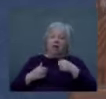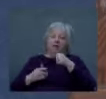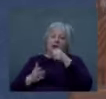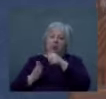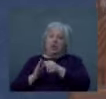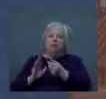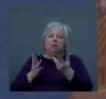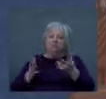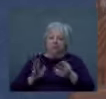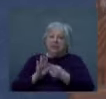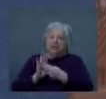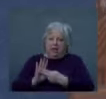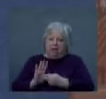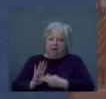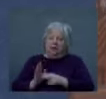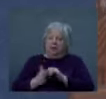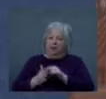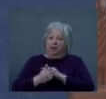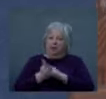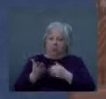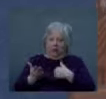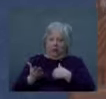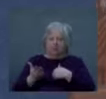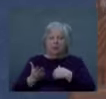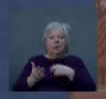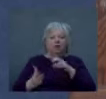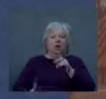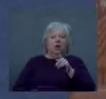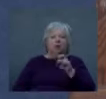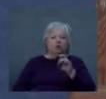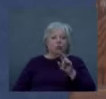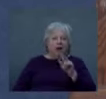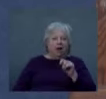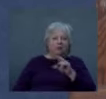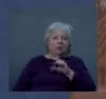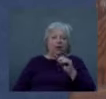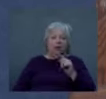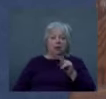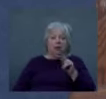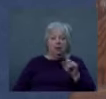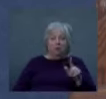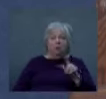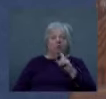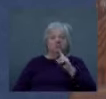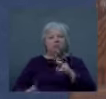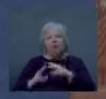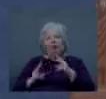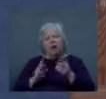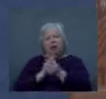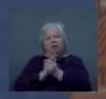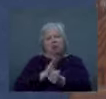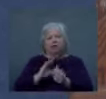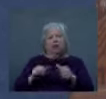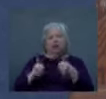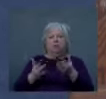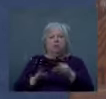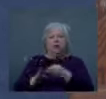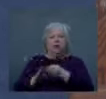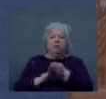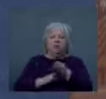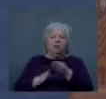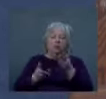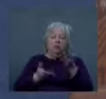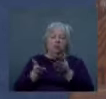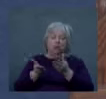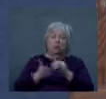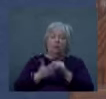you. As mentioned in the letter, Kraft & Toll stands highly qualified to provide the professional services that will